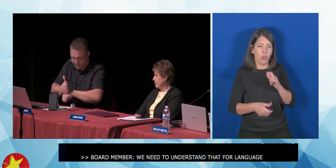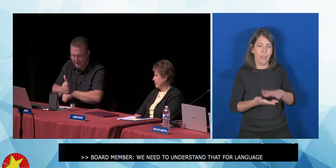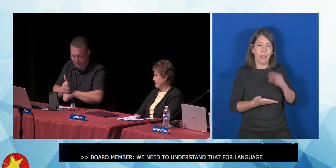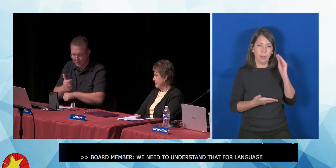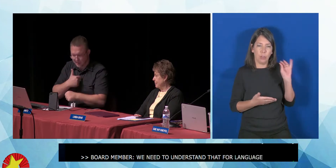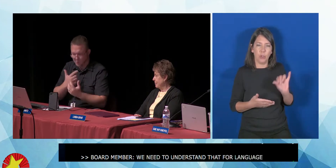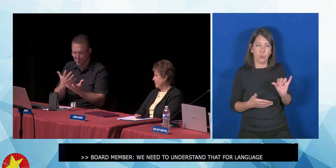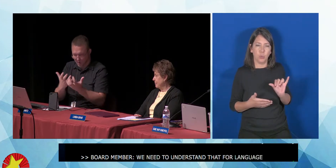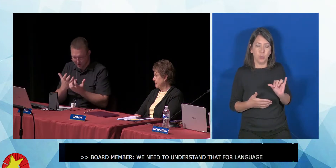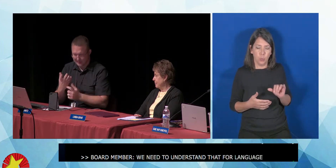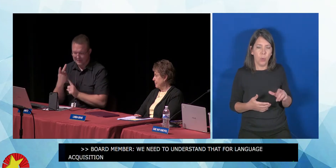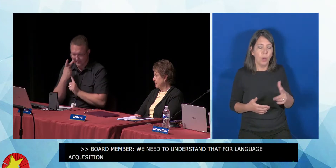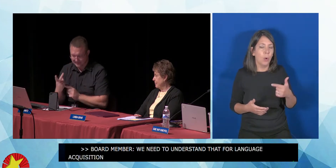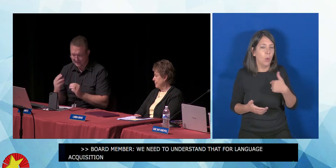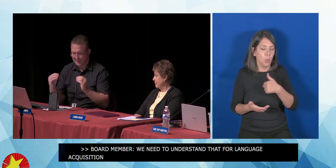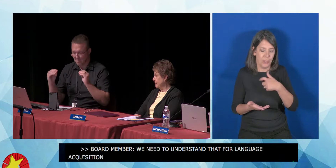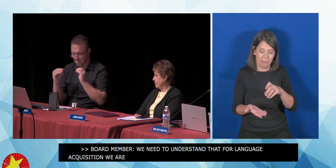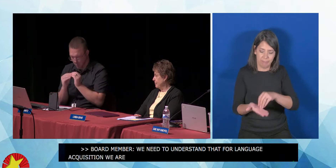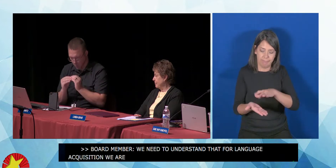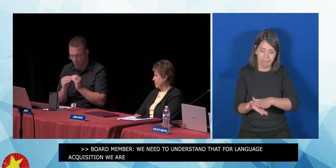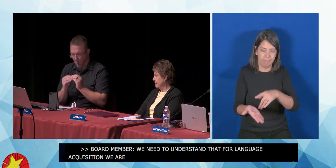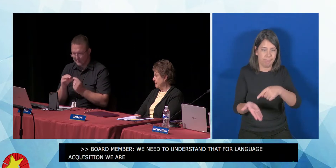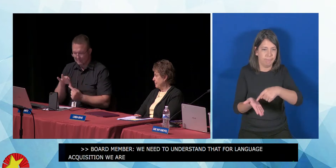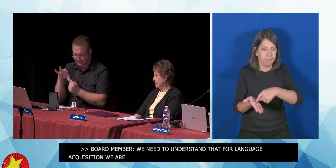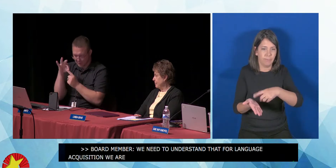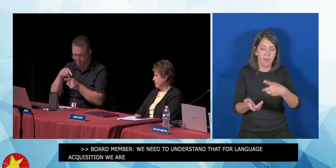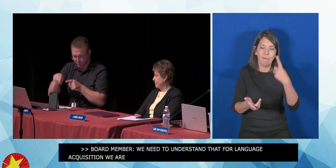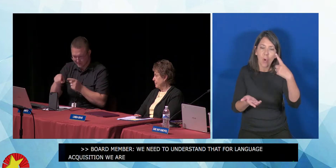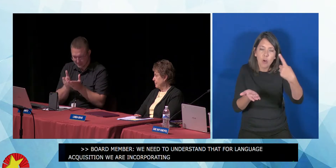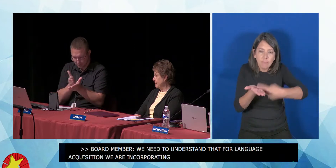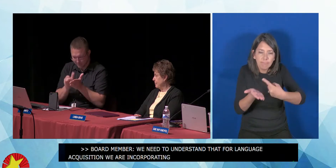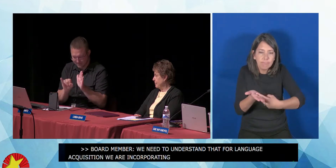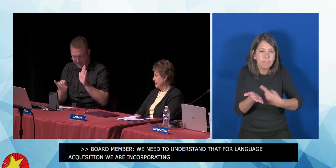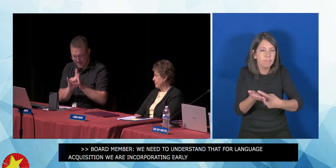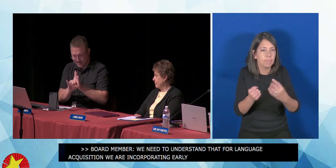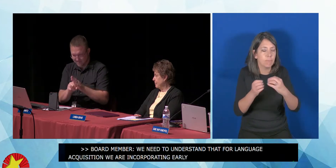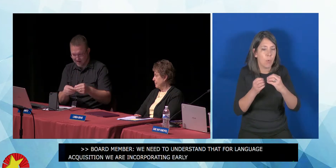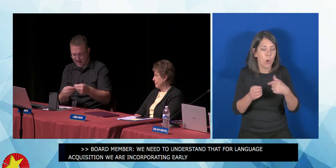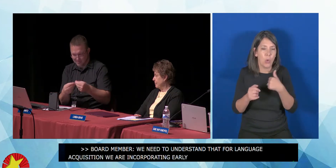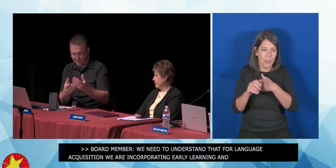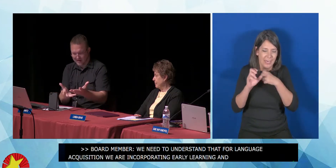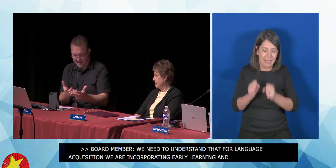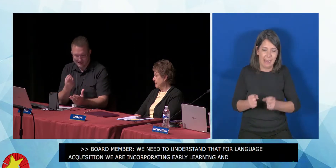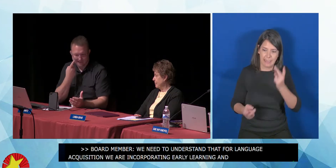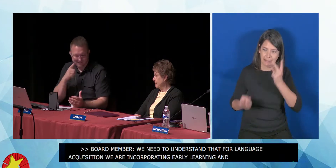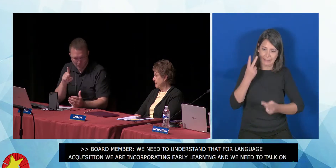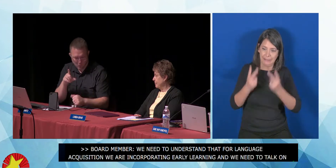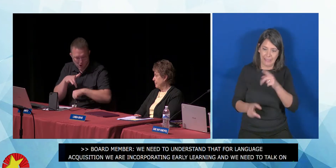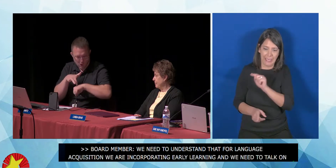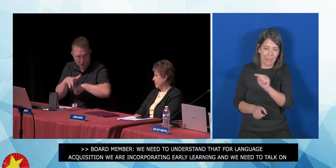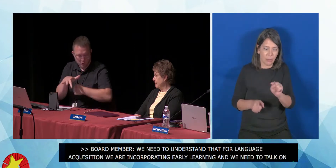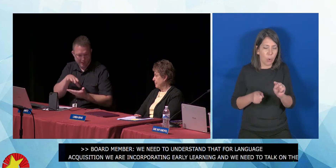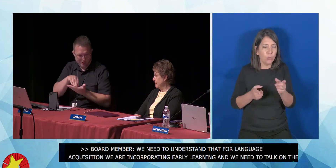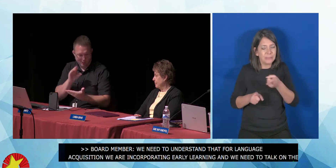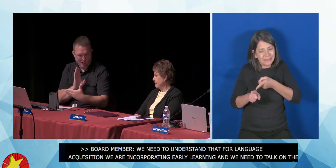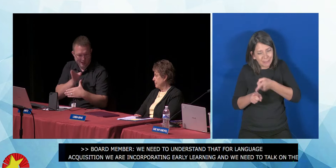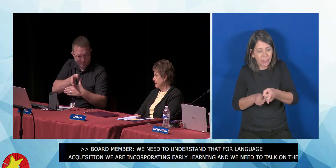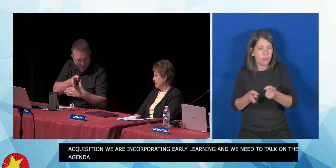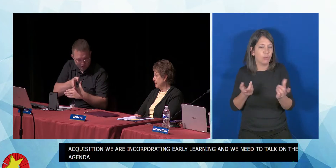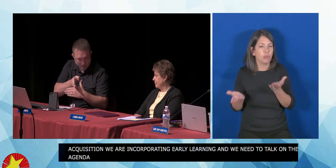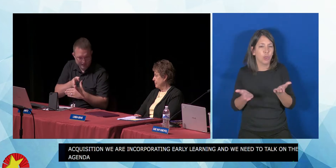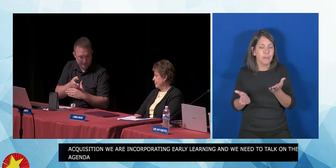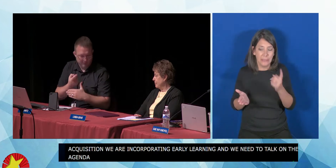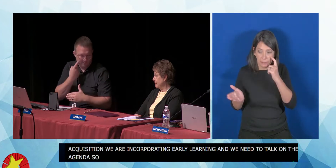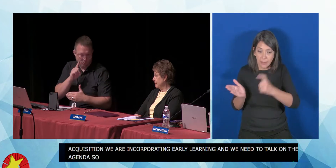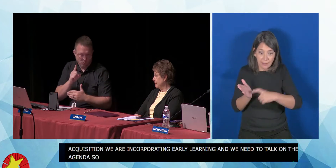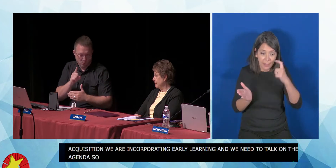have something on the agenda to talk things over so we can see those specialized services identified and